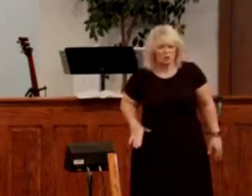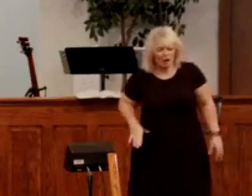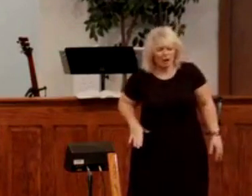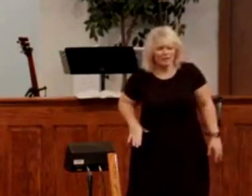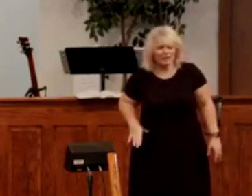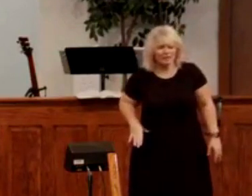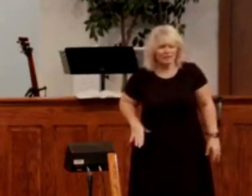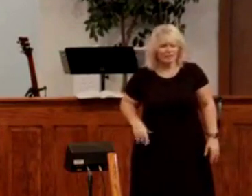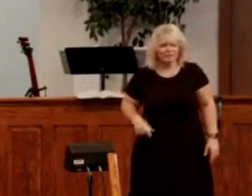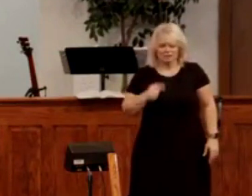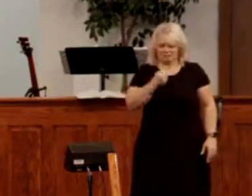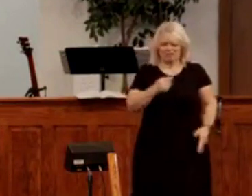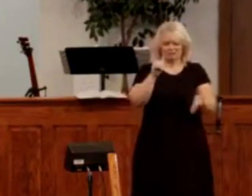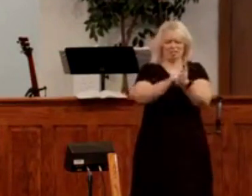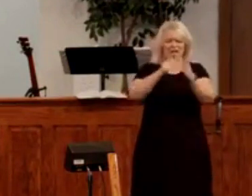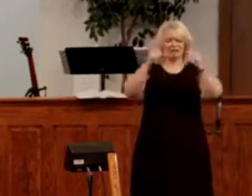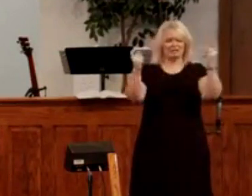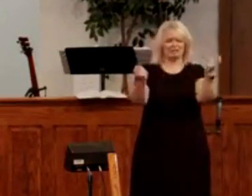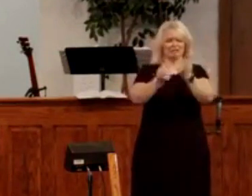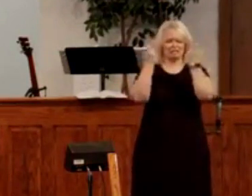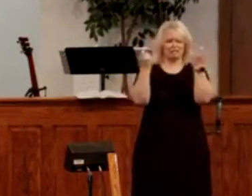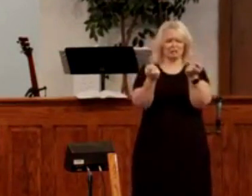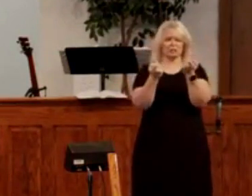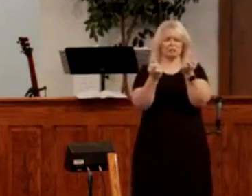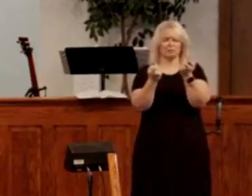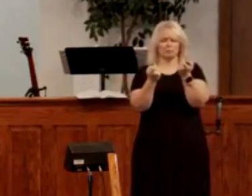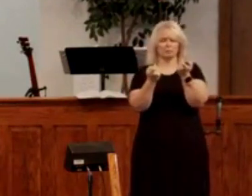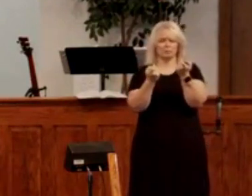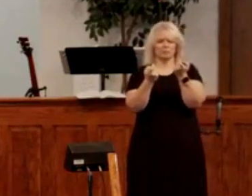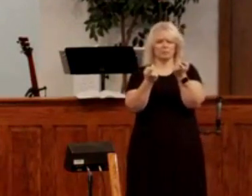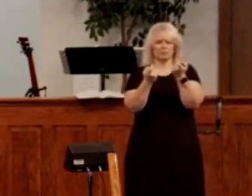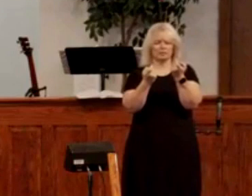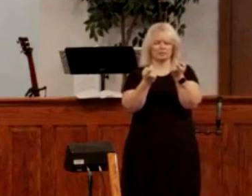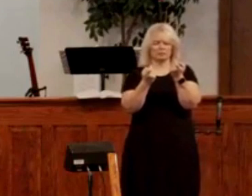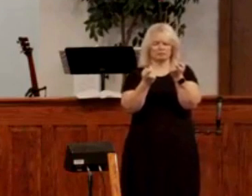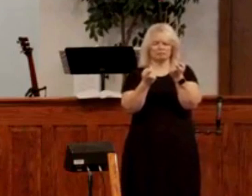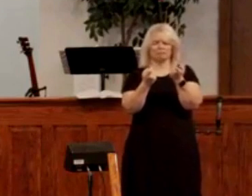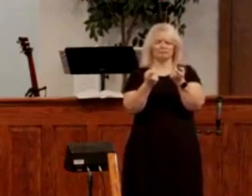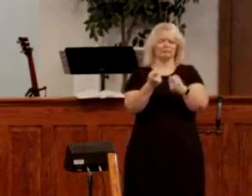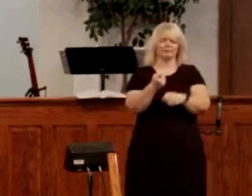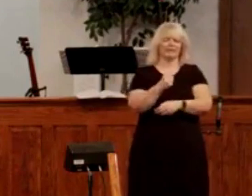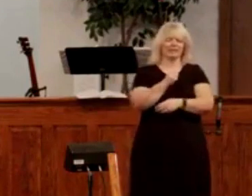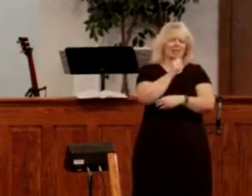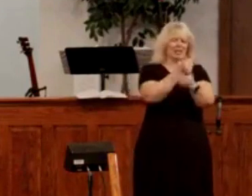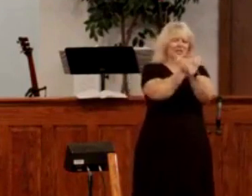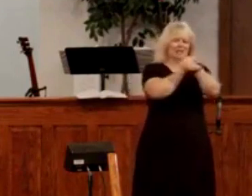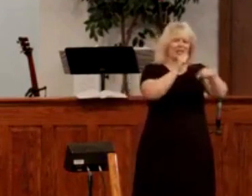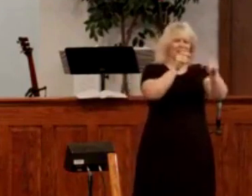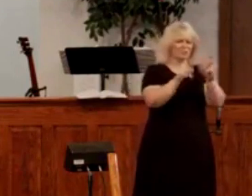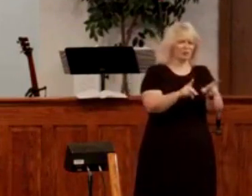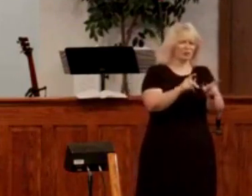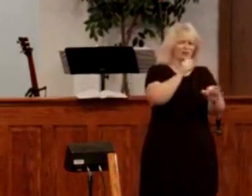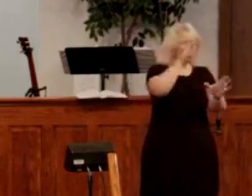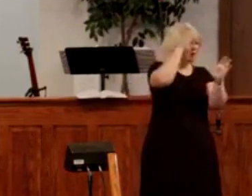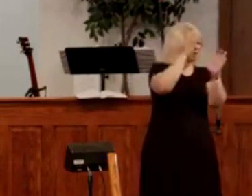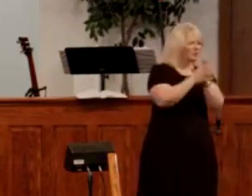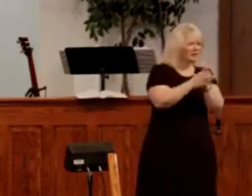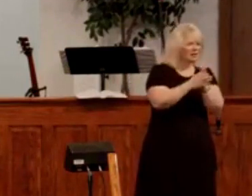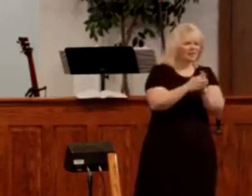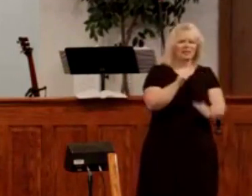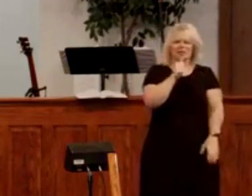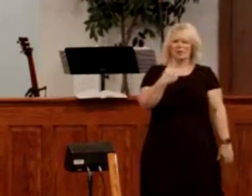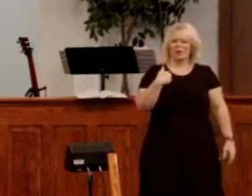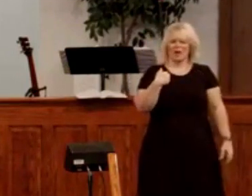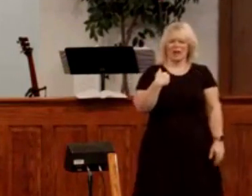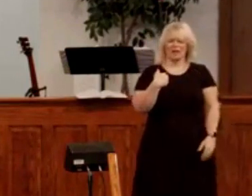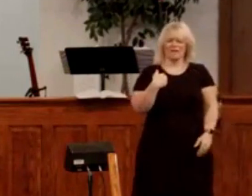as sin. All right? I'm probably not going to convince an unsaved person of that because they don't have the same heart that I